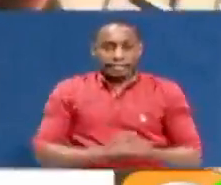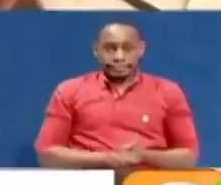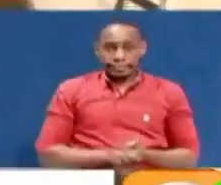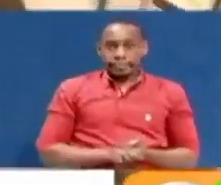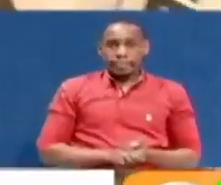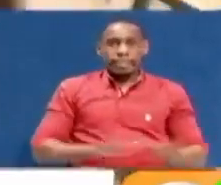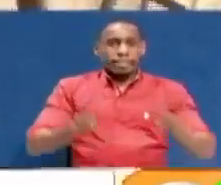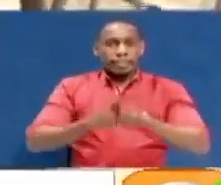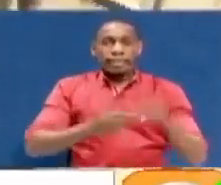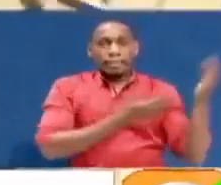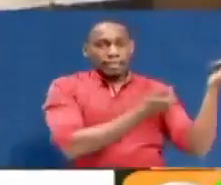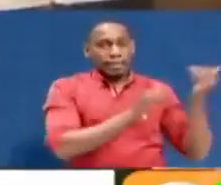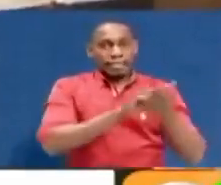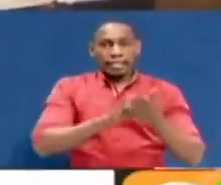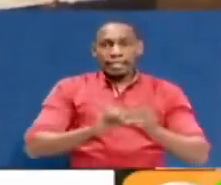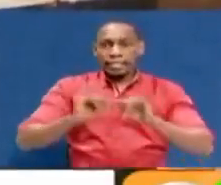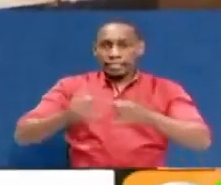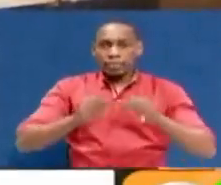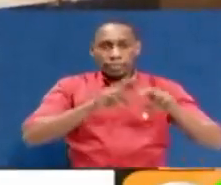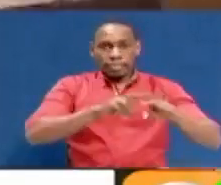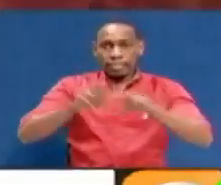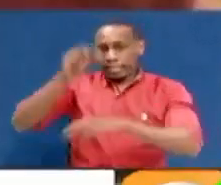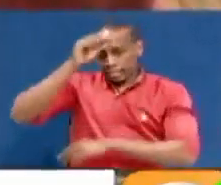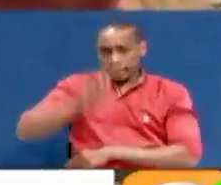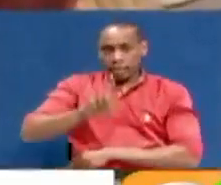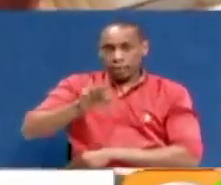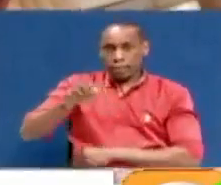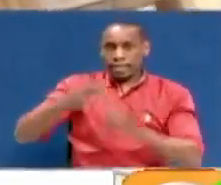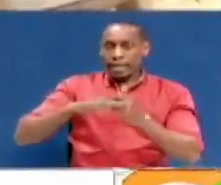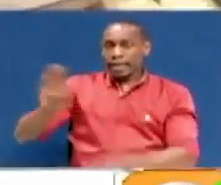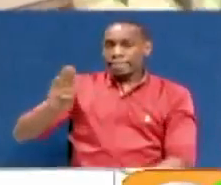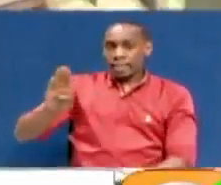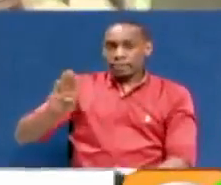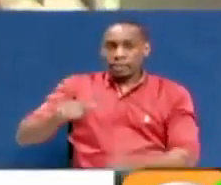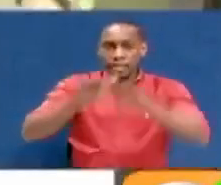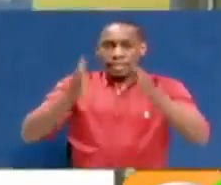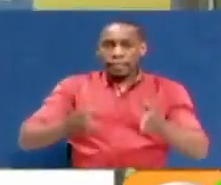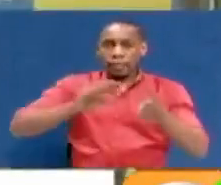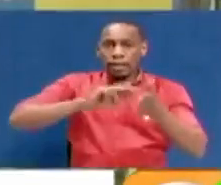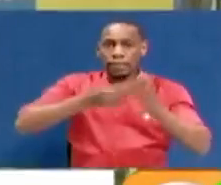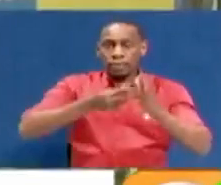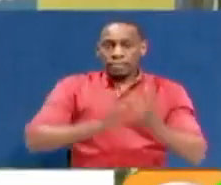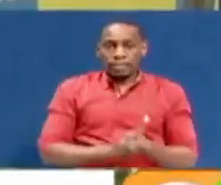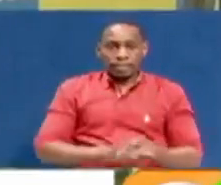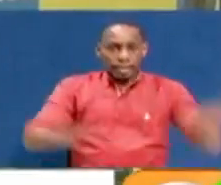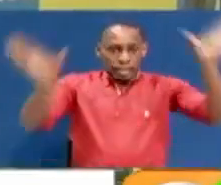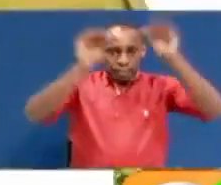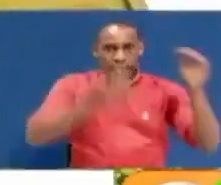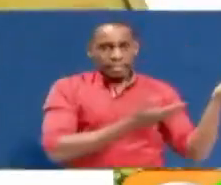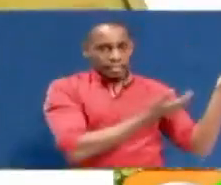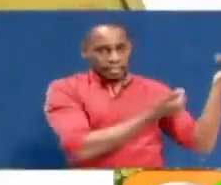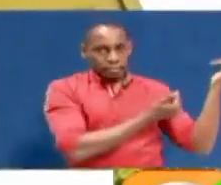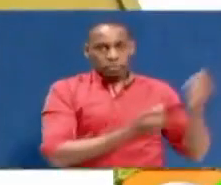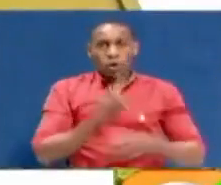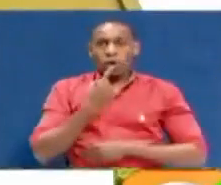meters apart, anticipating new furniture from the government's 1.9 billion shillings desk project. The president is expected